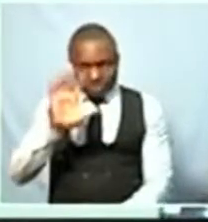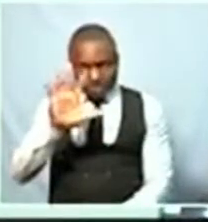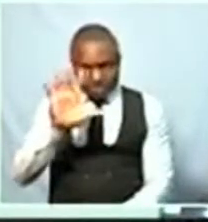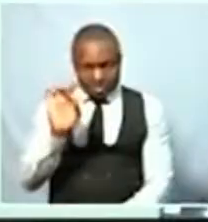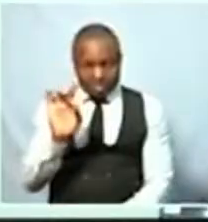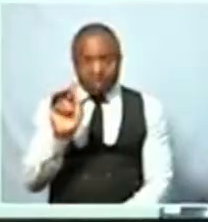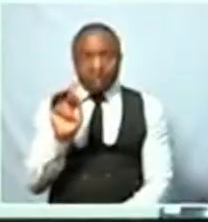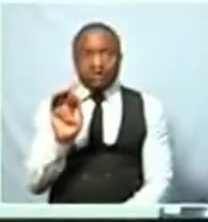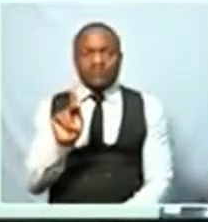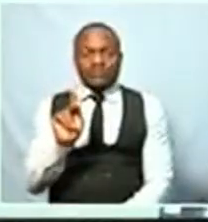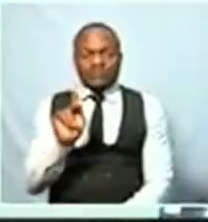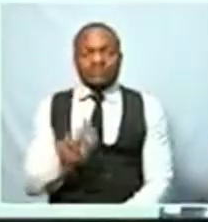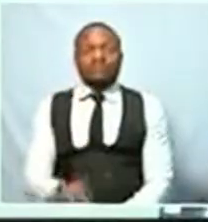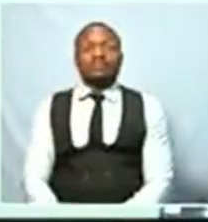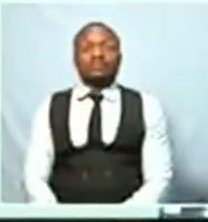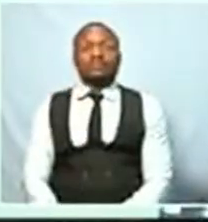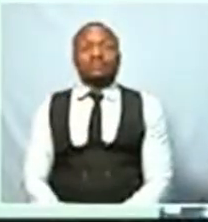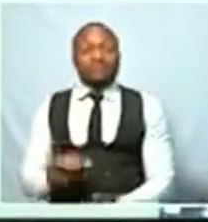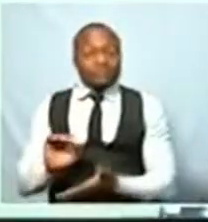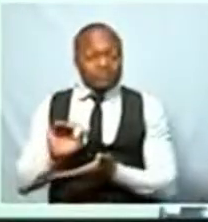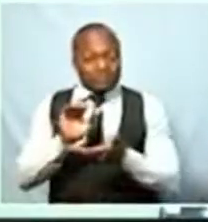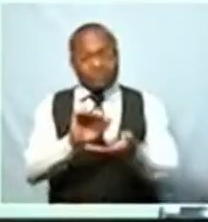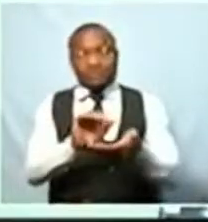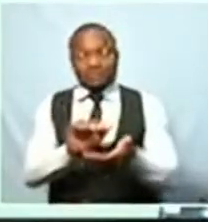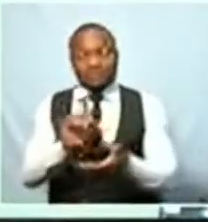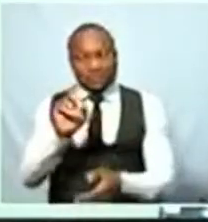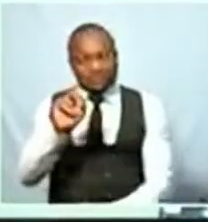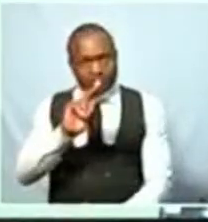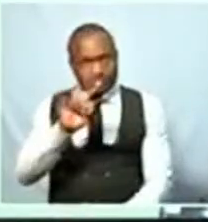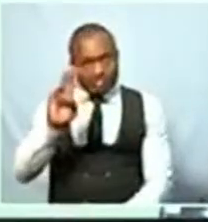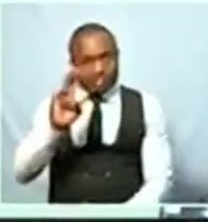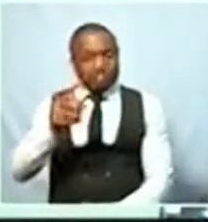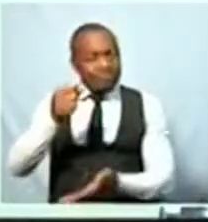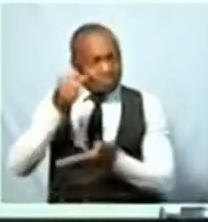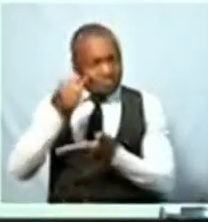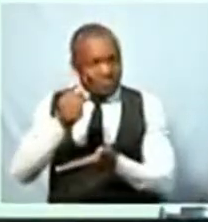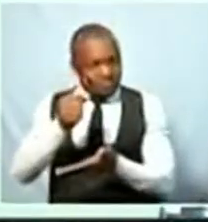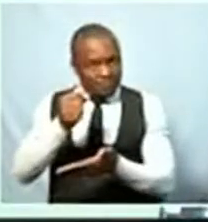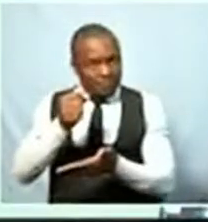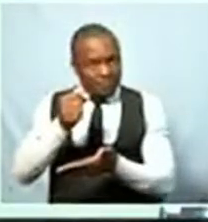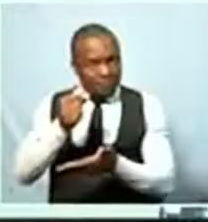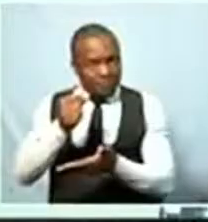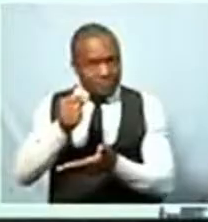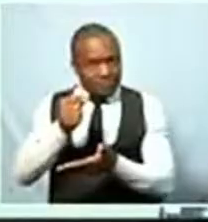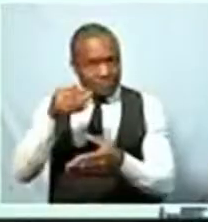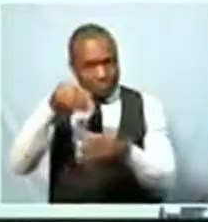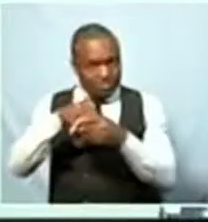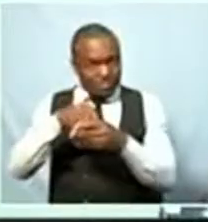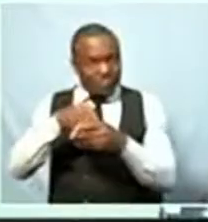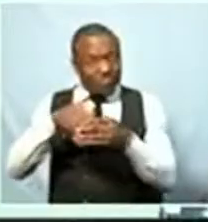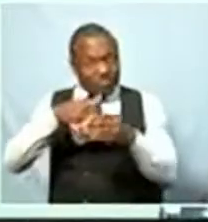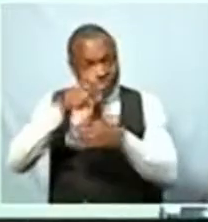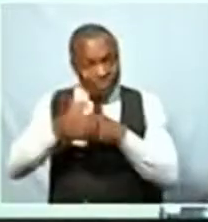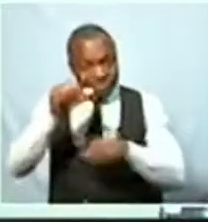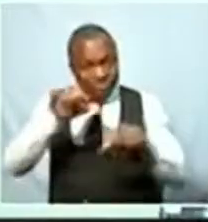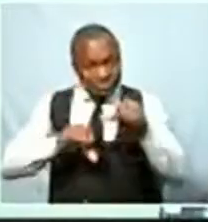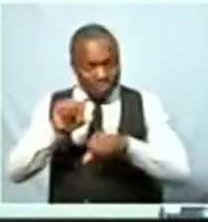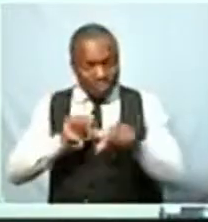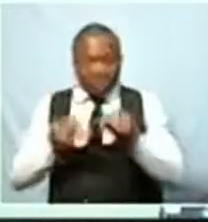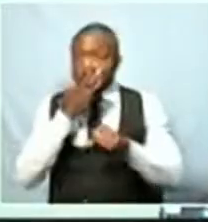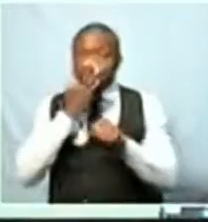152,070,658 kwacha has been provided in the 2026 budget for the External Audit and Assurance